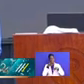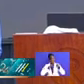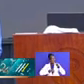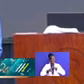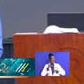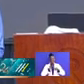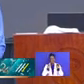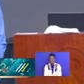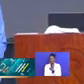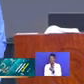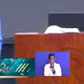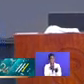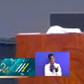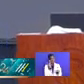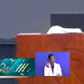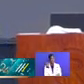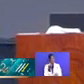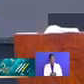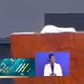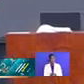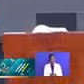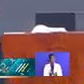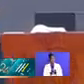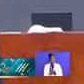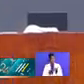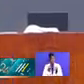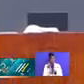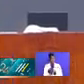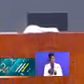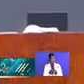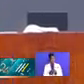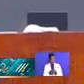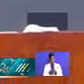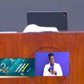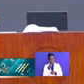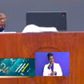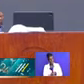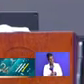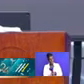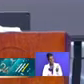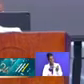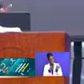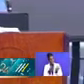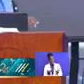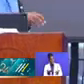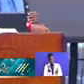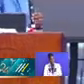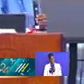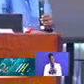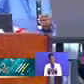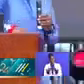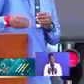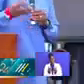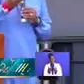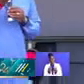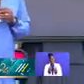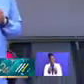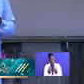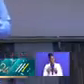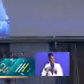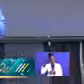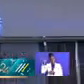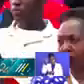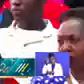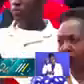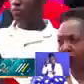can never be uprooted that's what he told me so that tells me that there is an